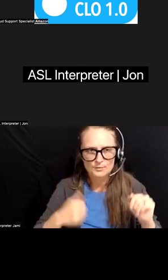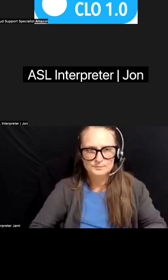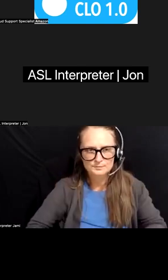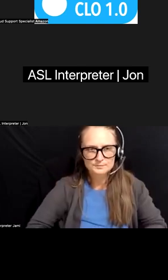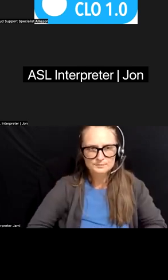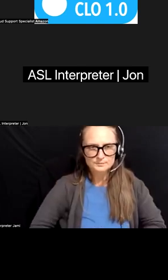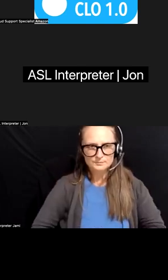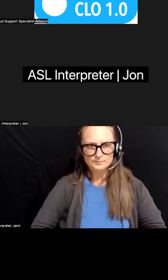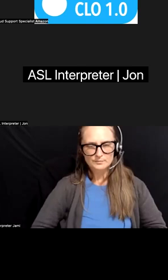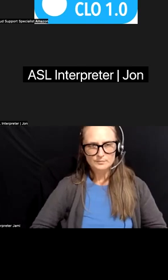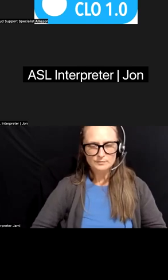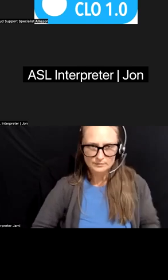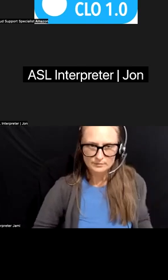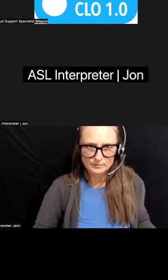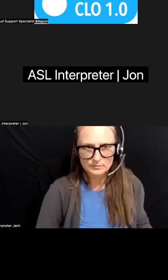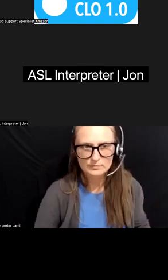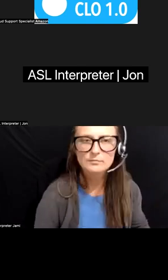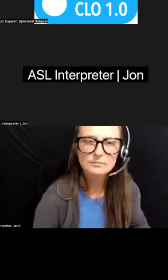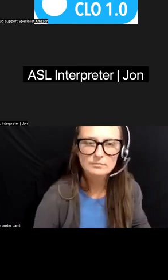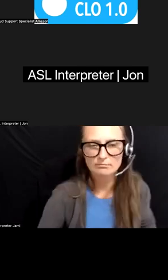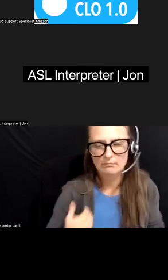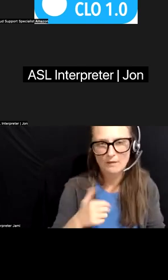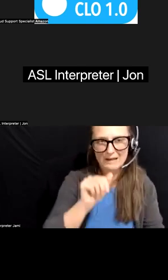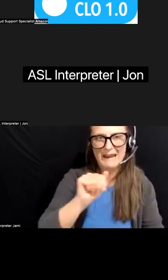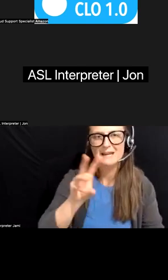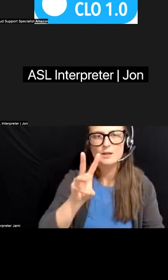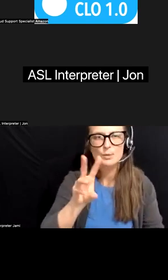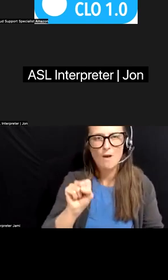an AWS server.